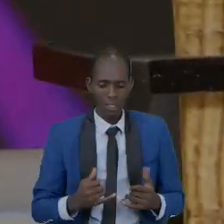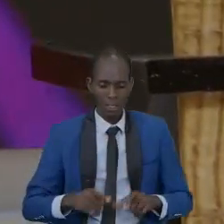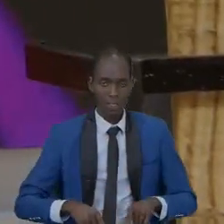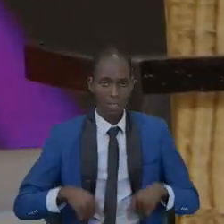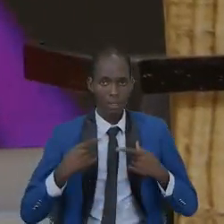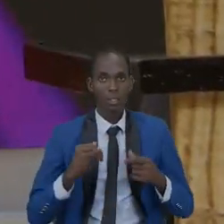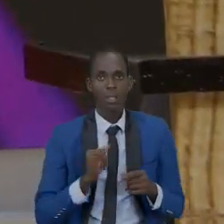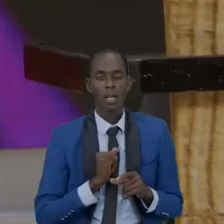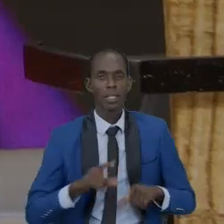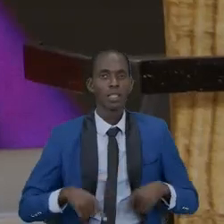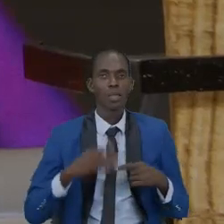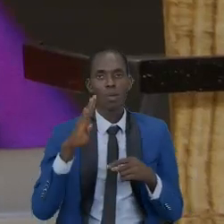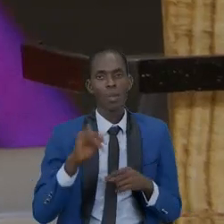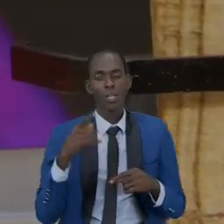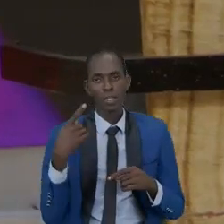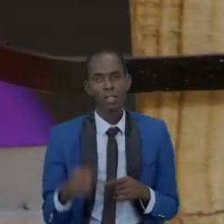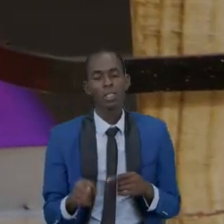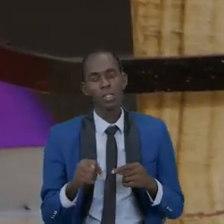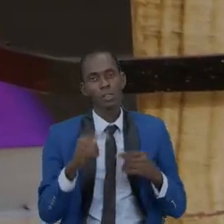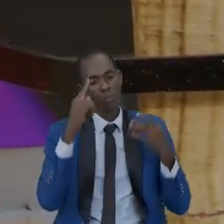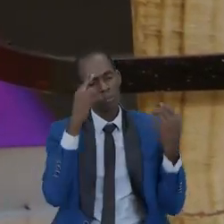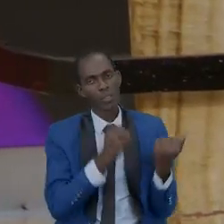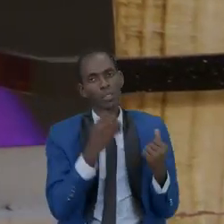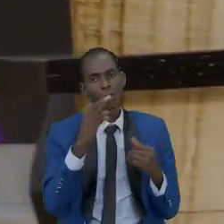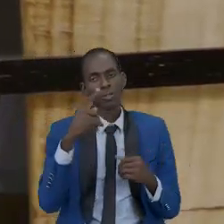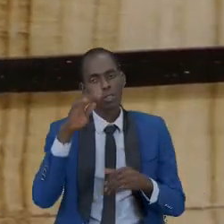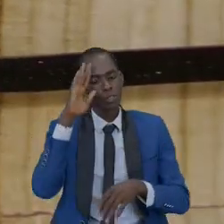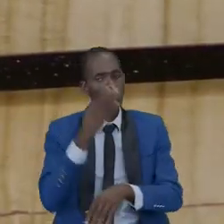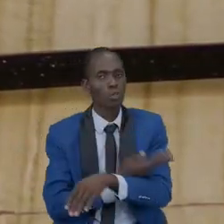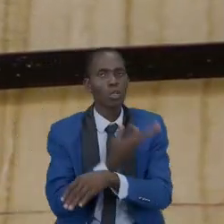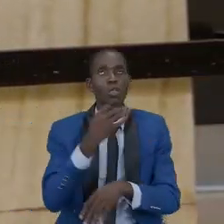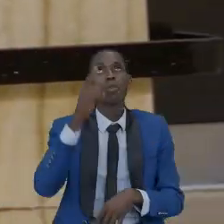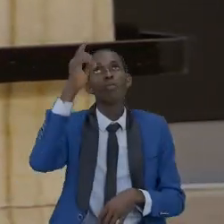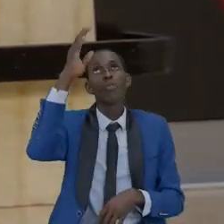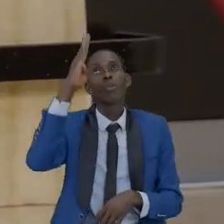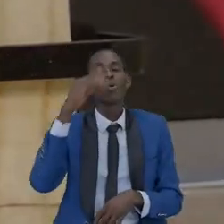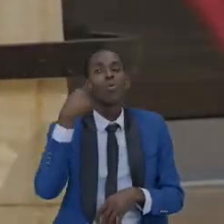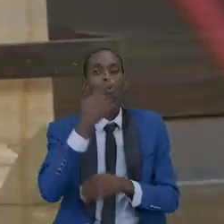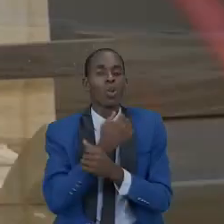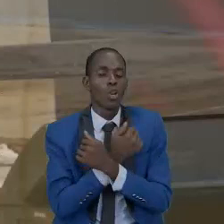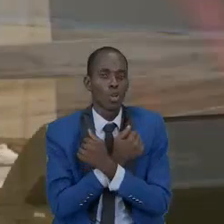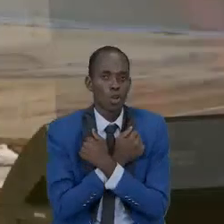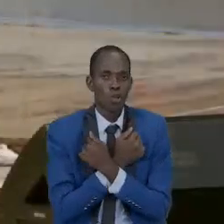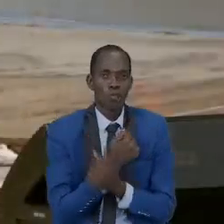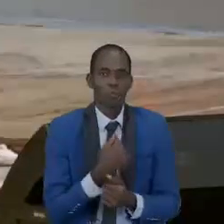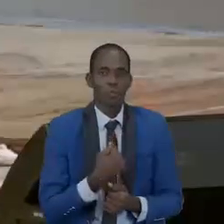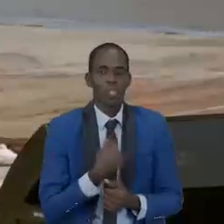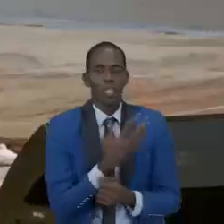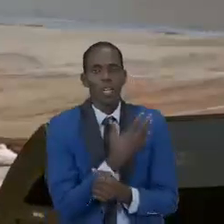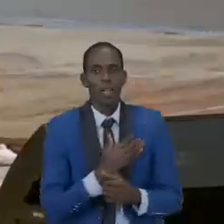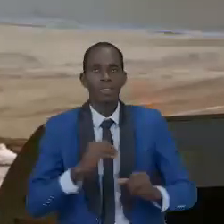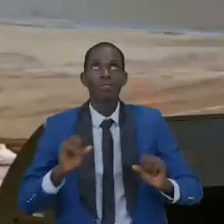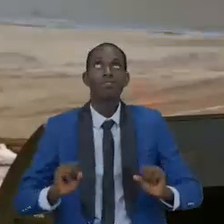live by the faith of the Son of God, who loved me and gave